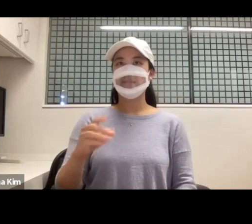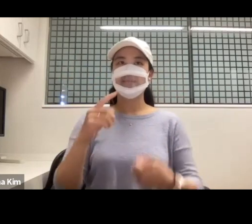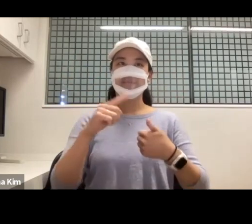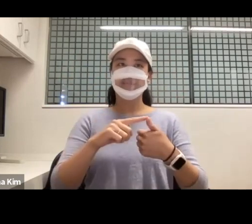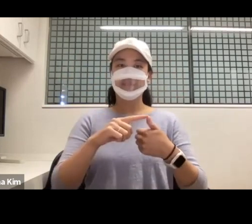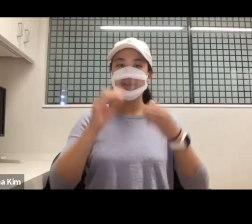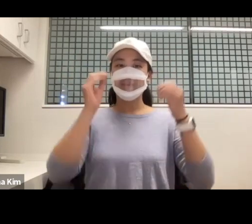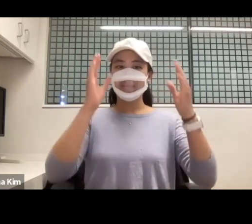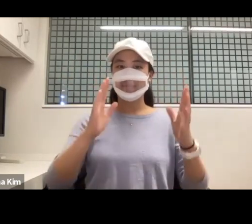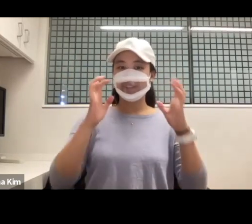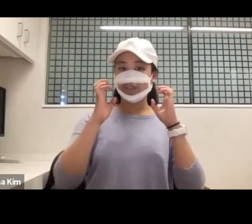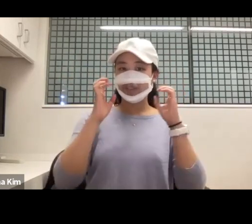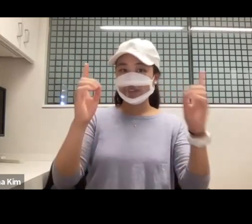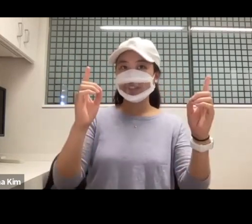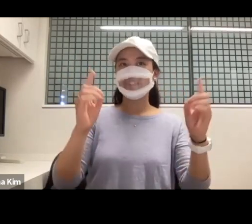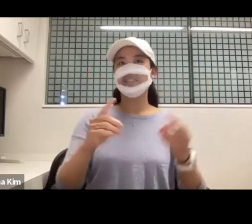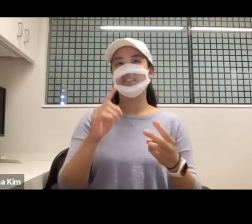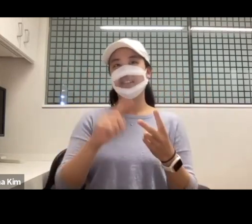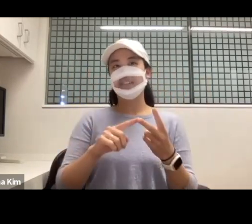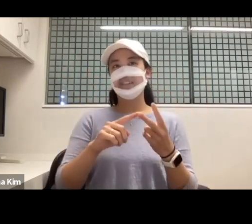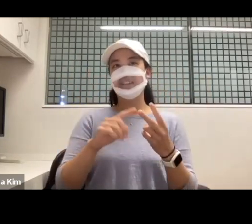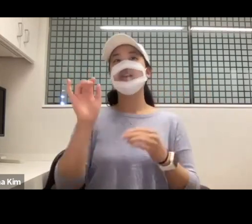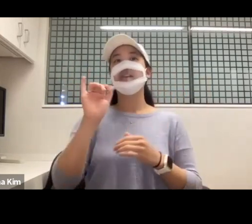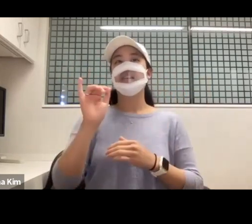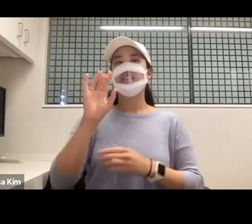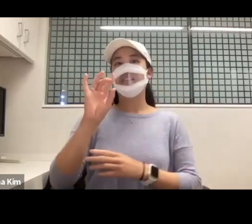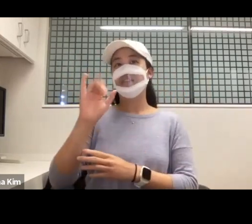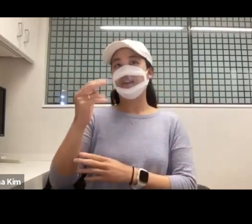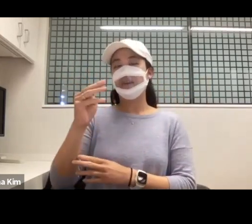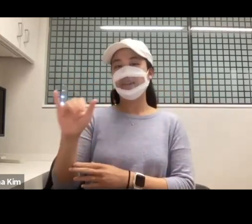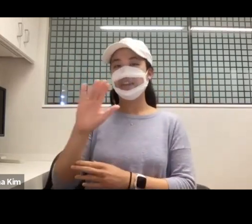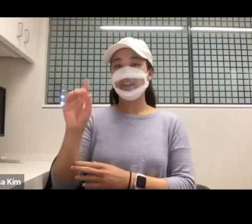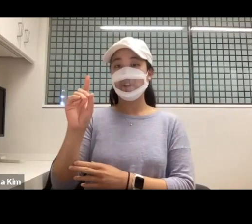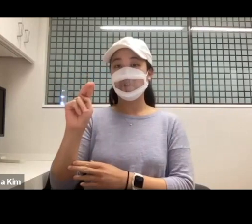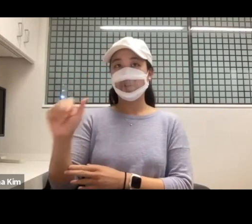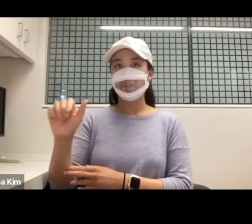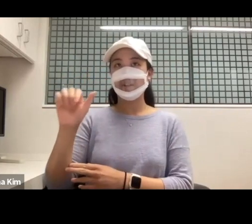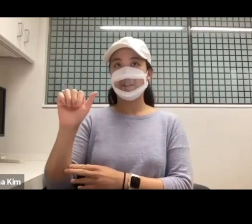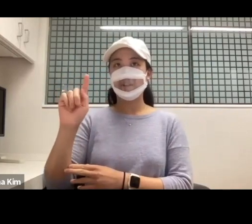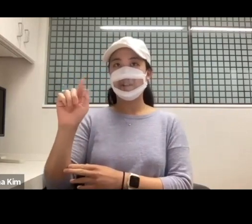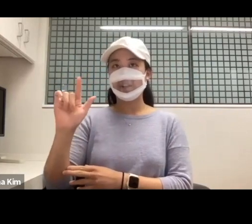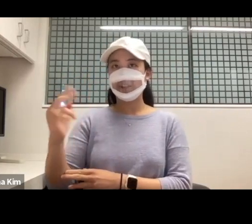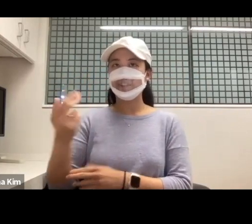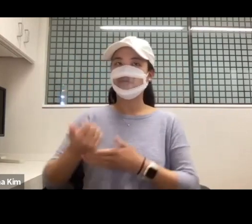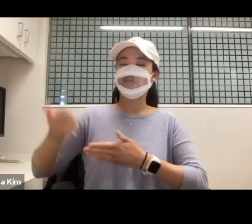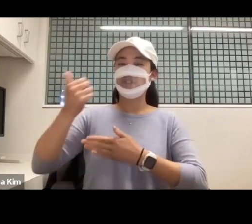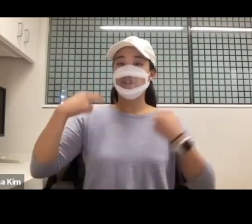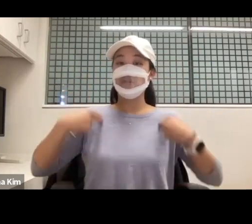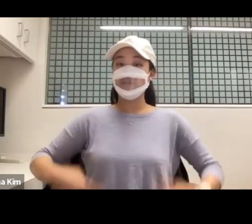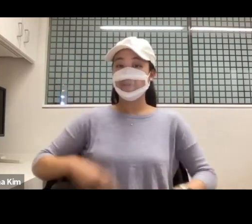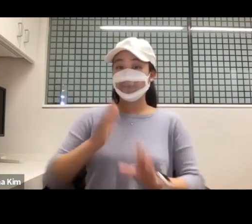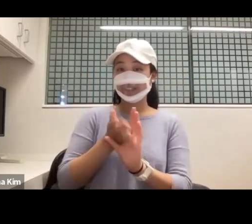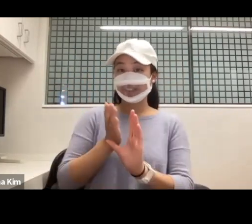She has many roles at USC, one as a professor of education and Fahmy and Donna Attallah Chair